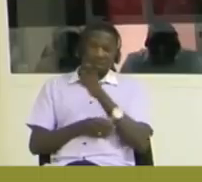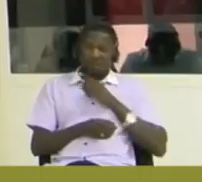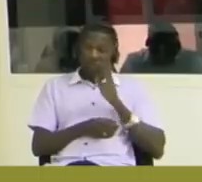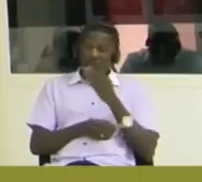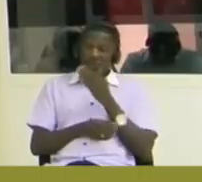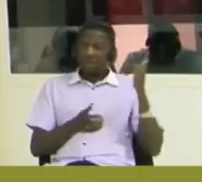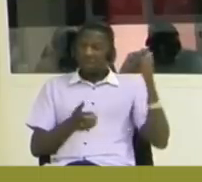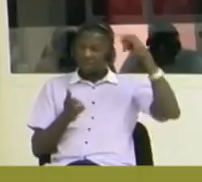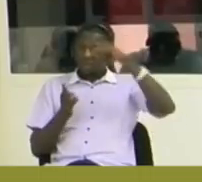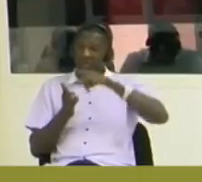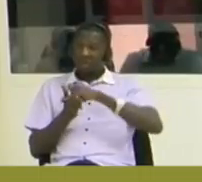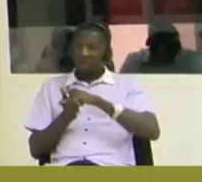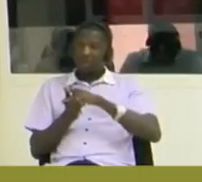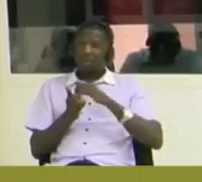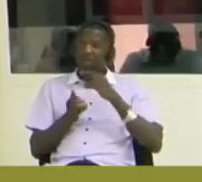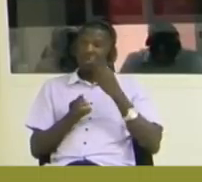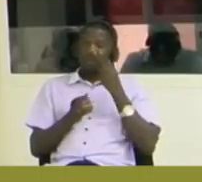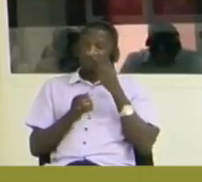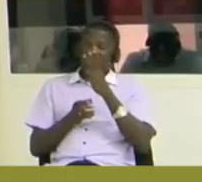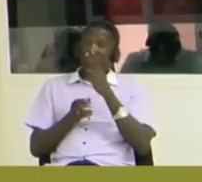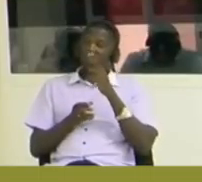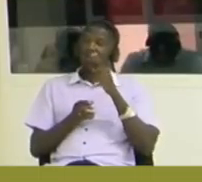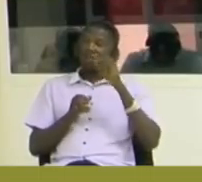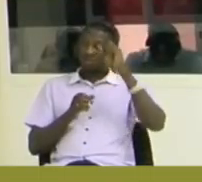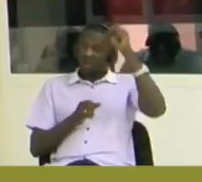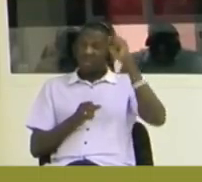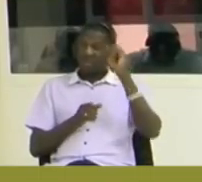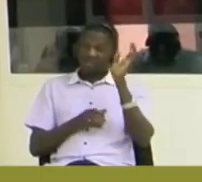airport and saw of the president.